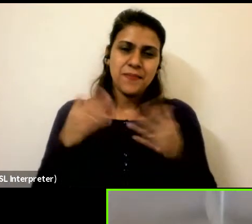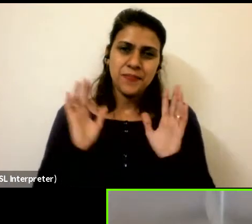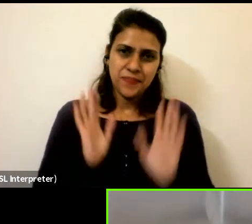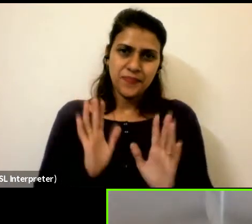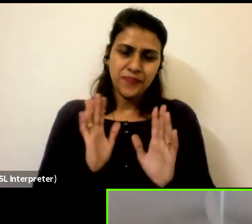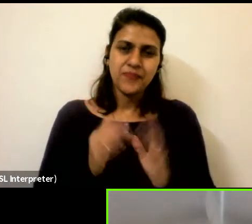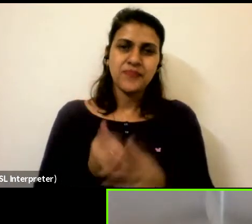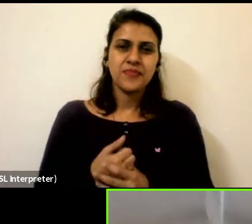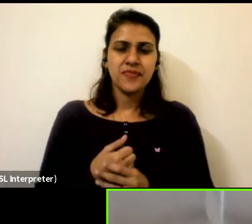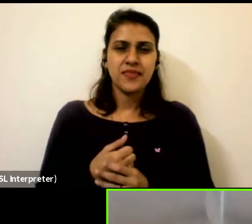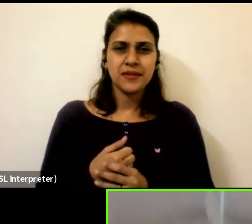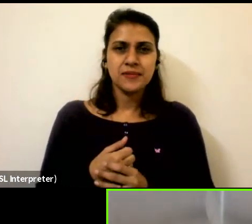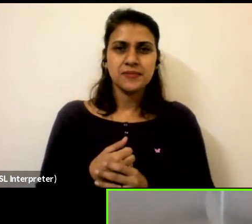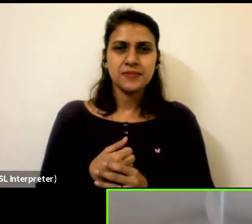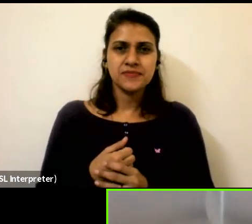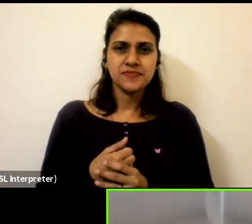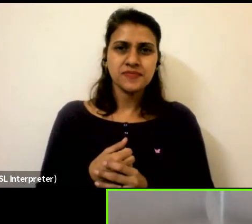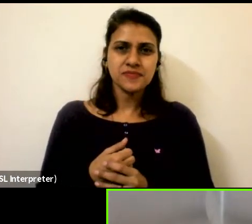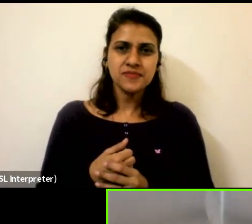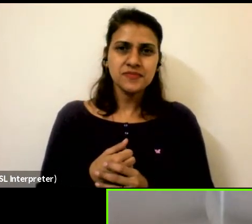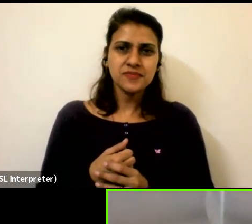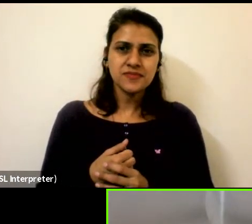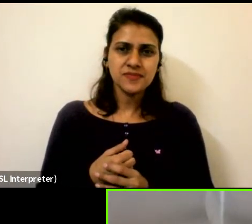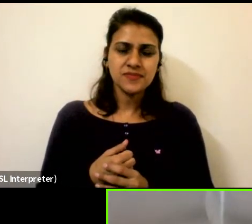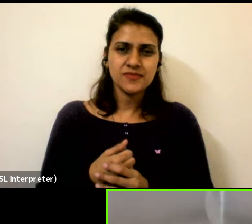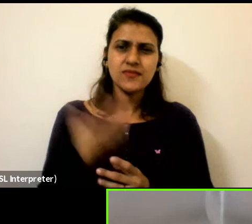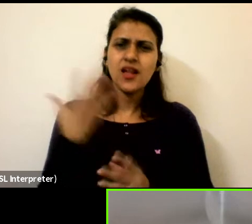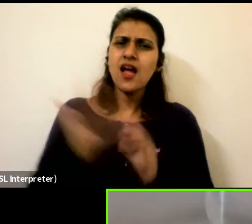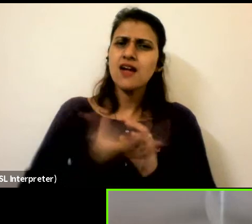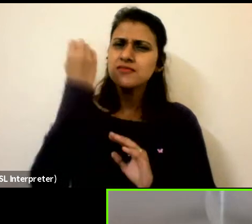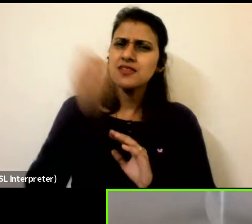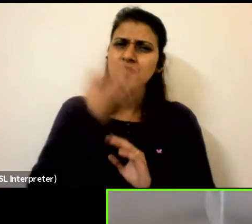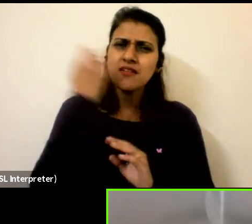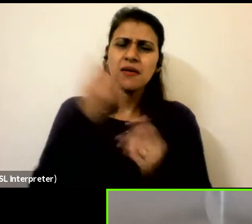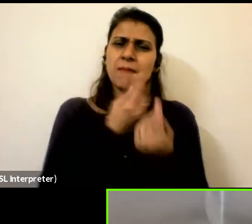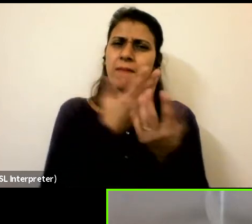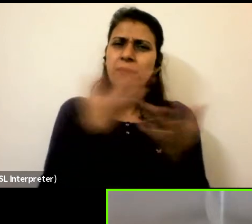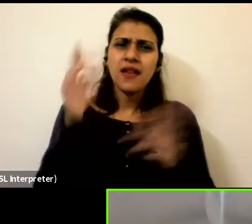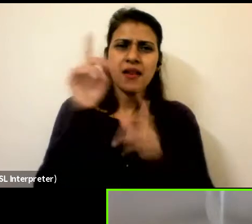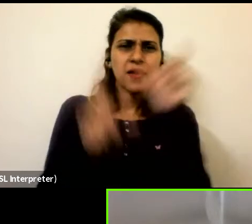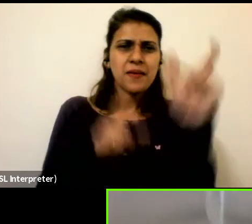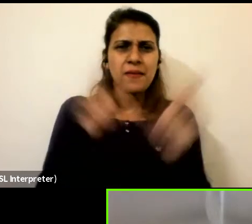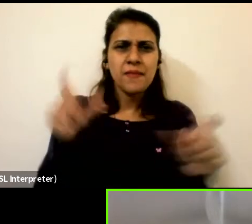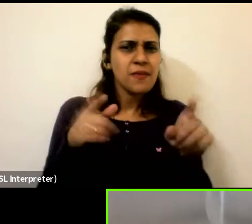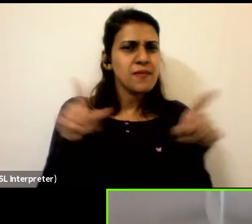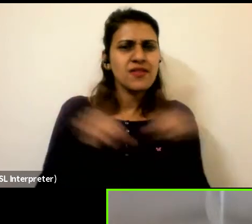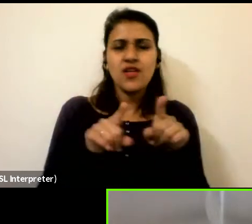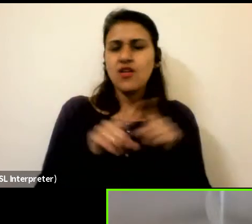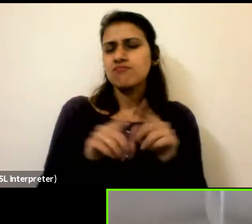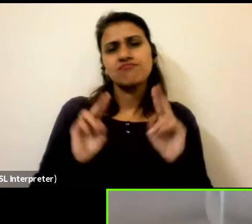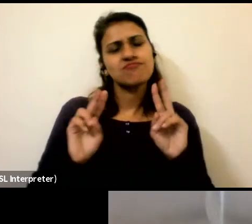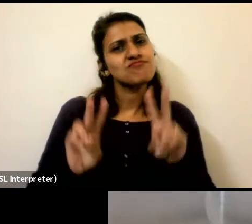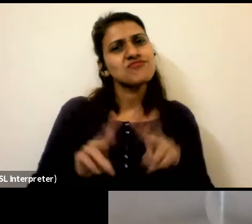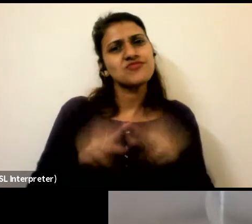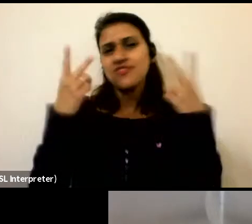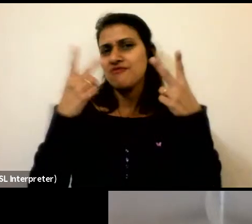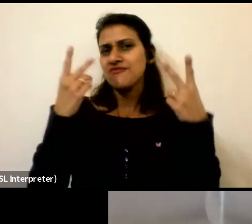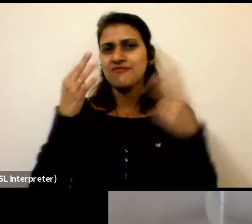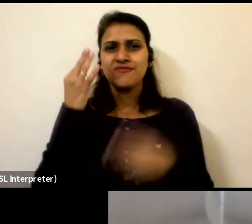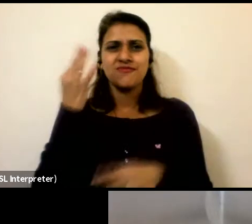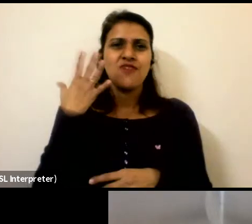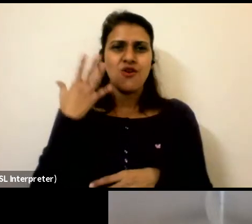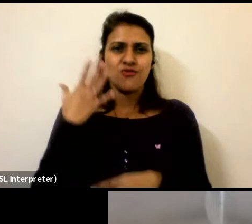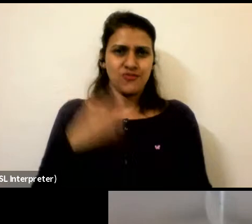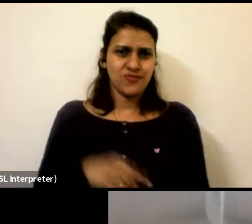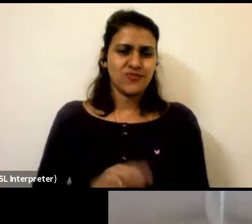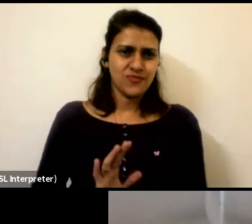here because the achievements of many of these people is just phenomenal. Thank you very much.